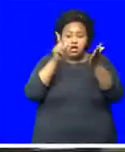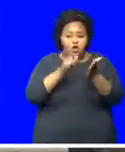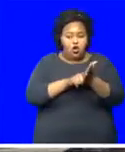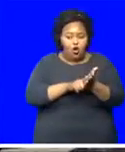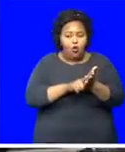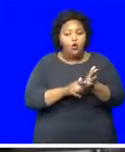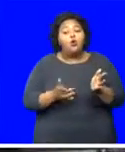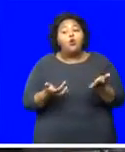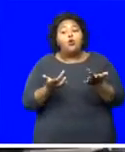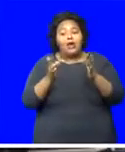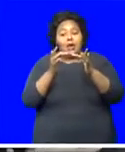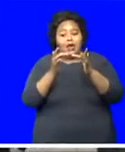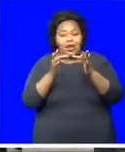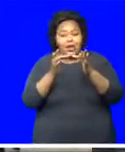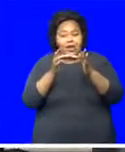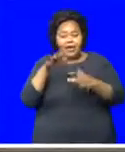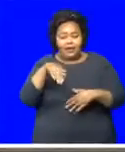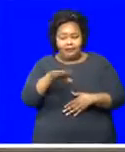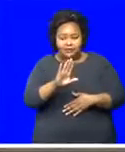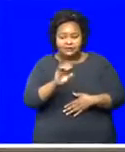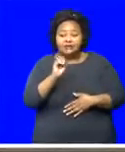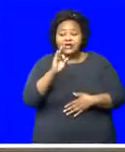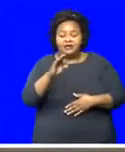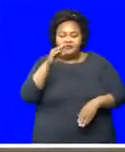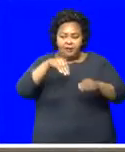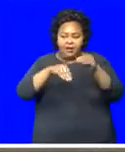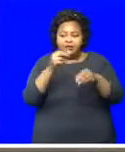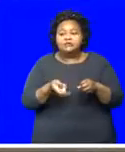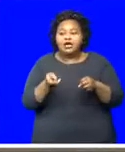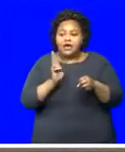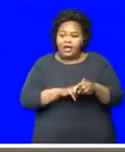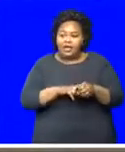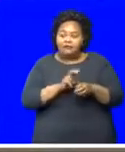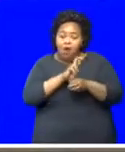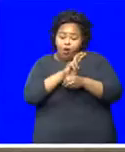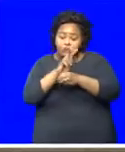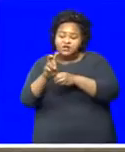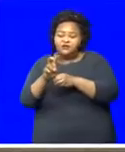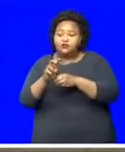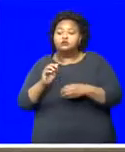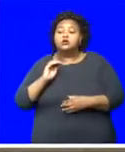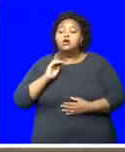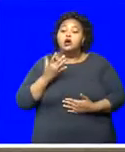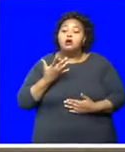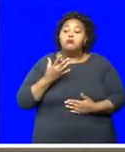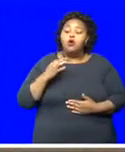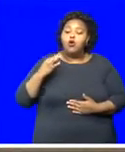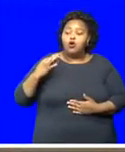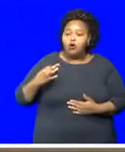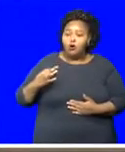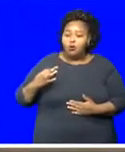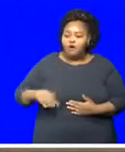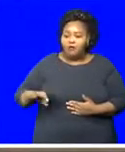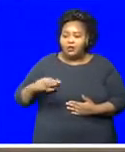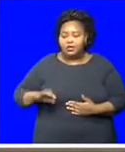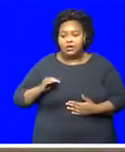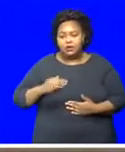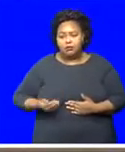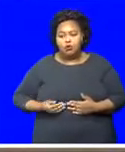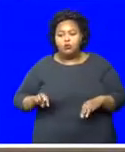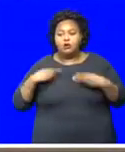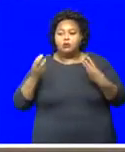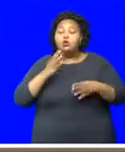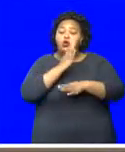labakhubatekile nabomake kulabanye We know that when we are talking about rights we are talking about rights of